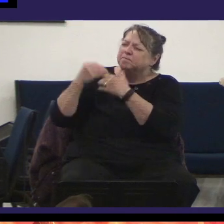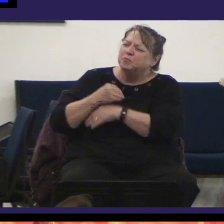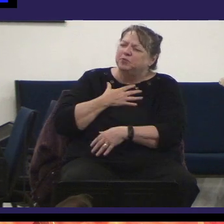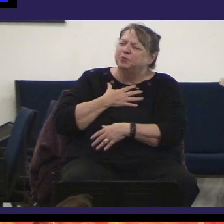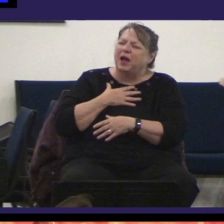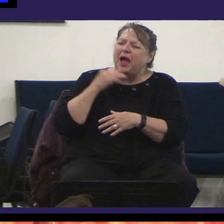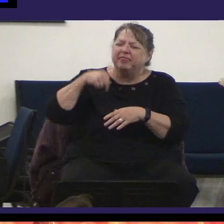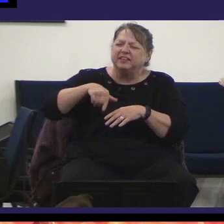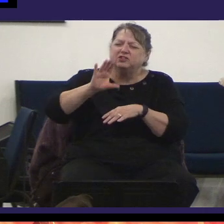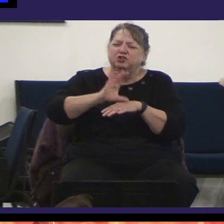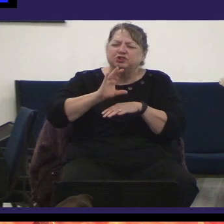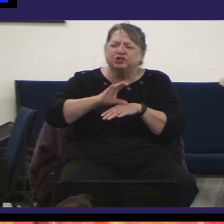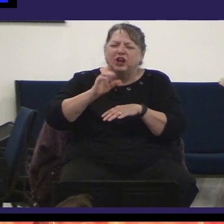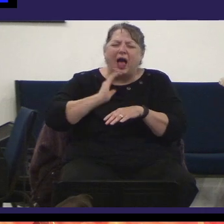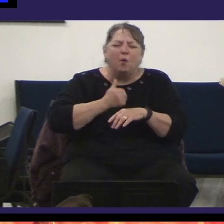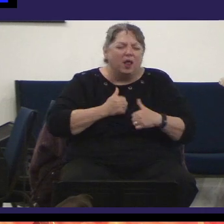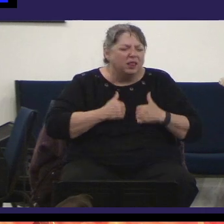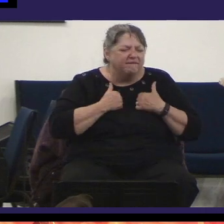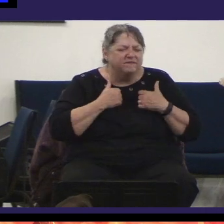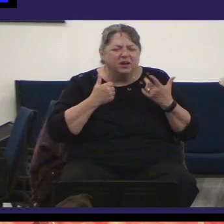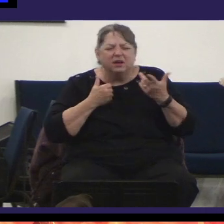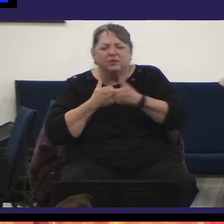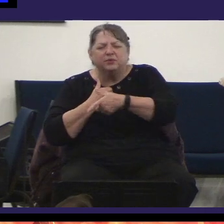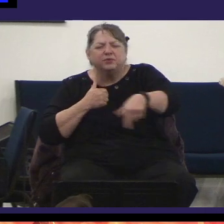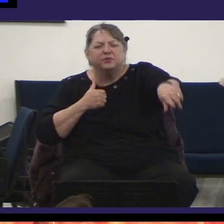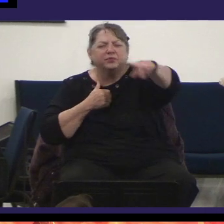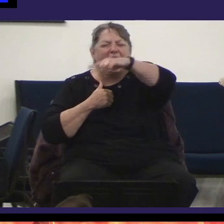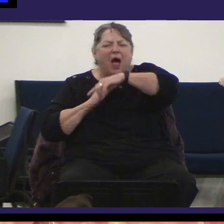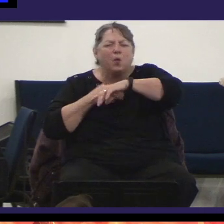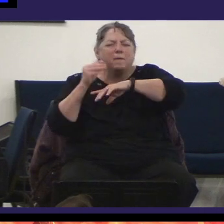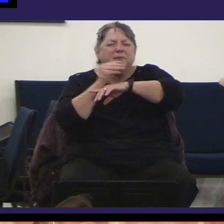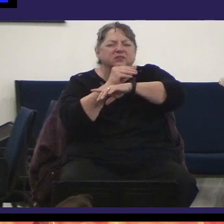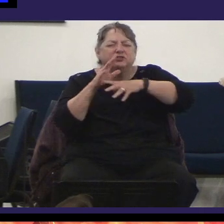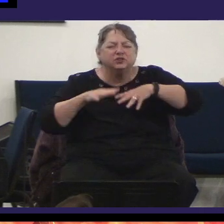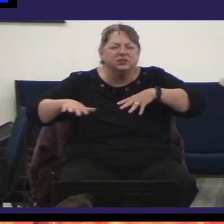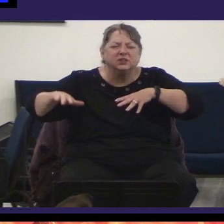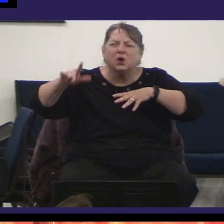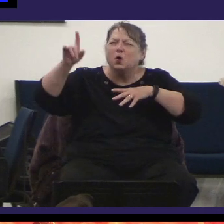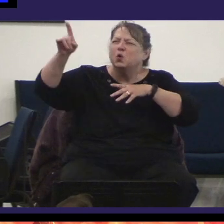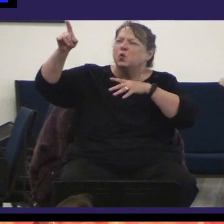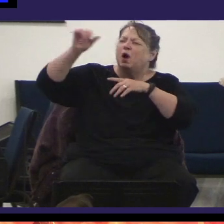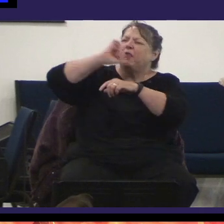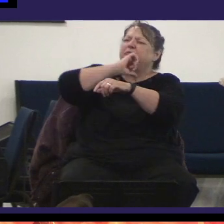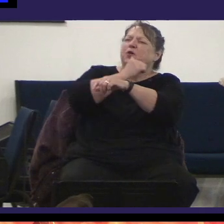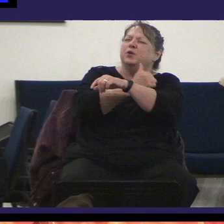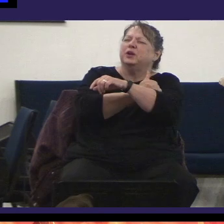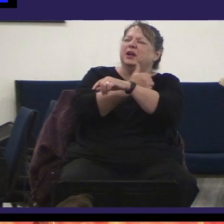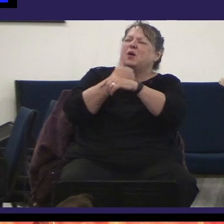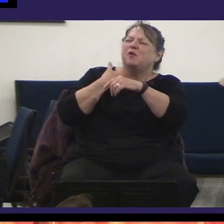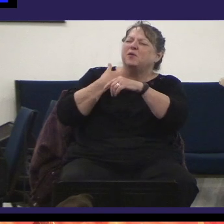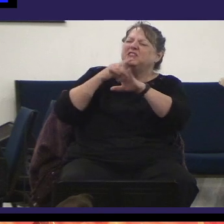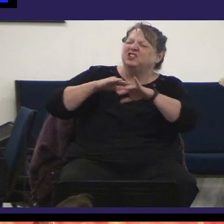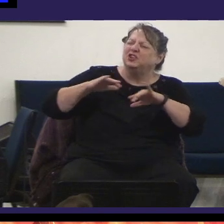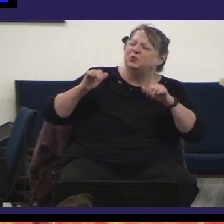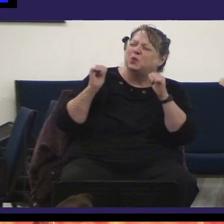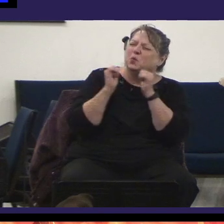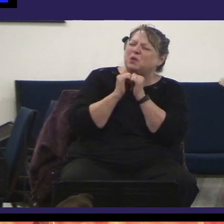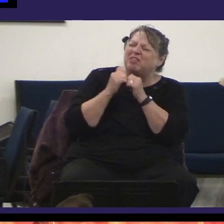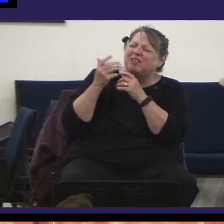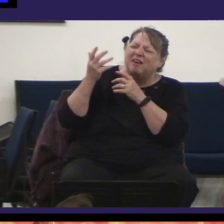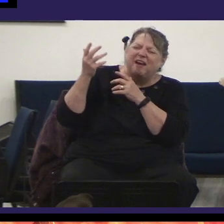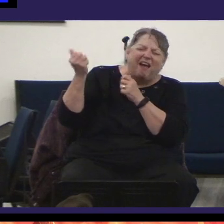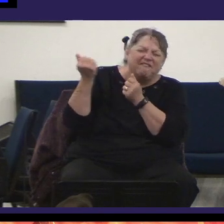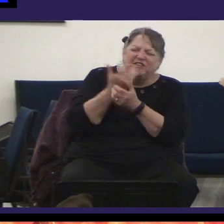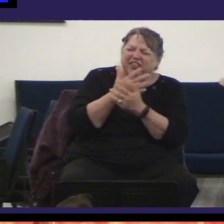our church. We declare your authority over our ministries. We declare your authority over the children ministry. We declare authority over